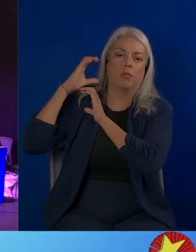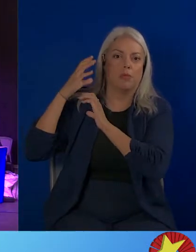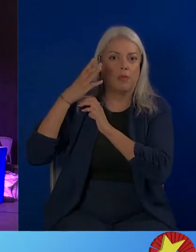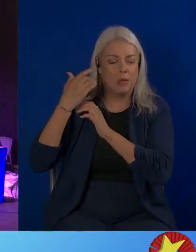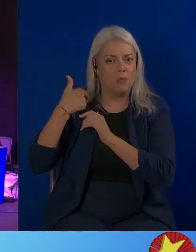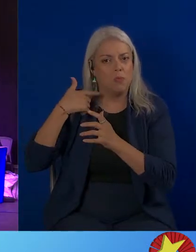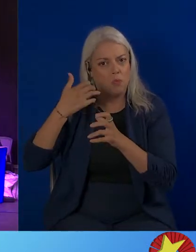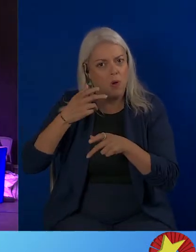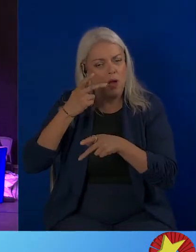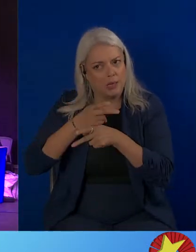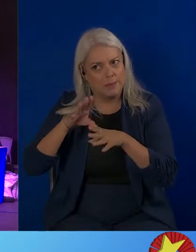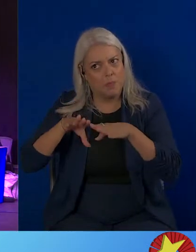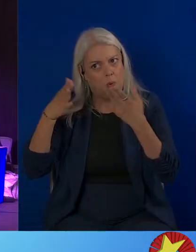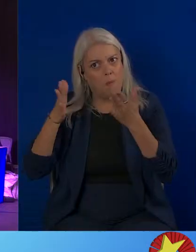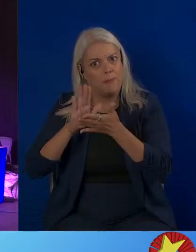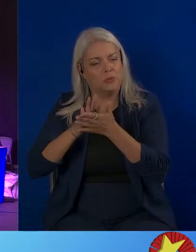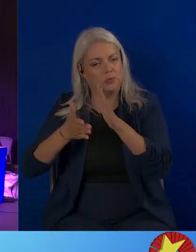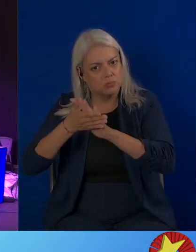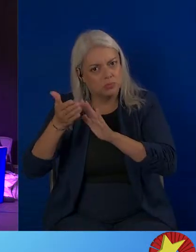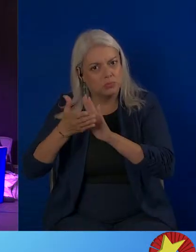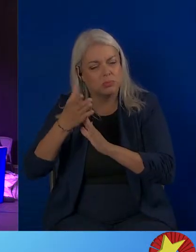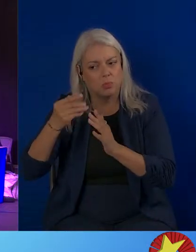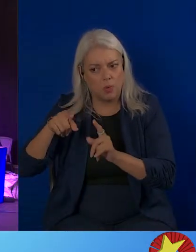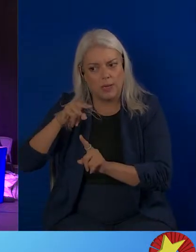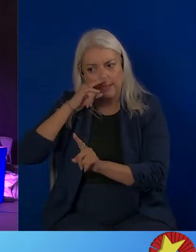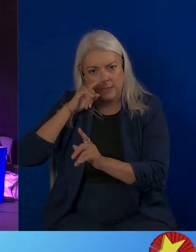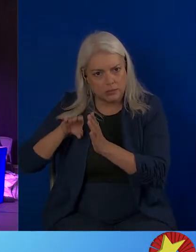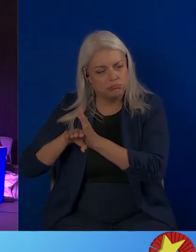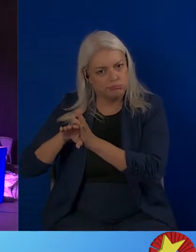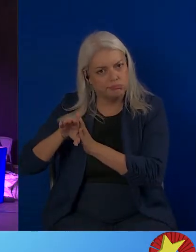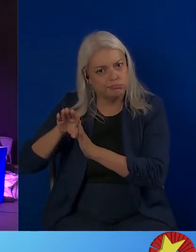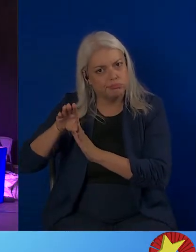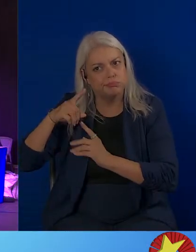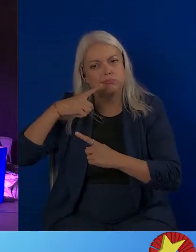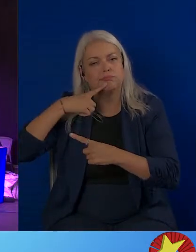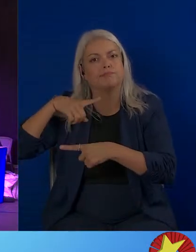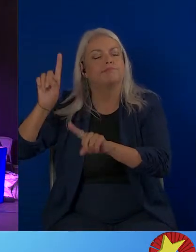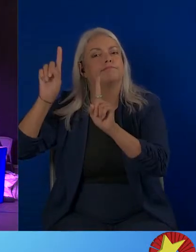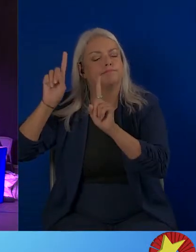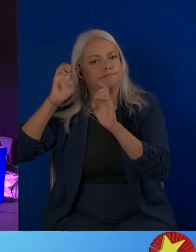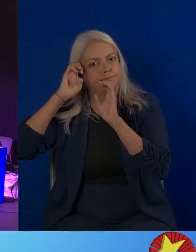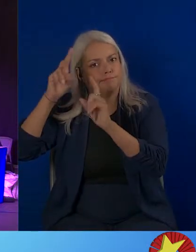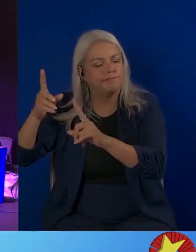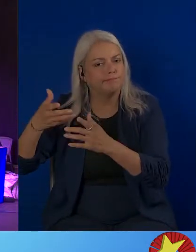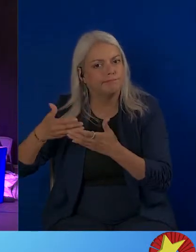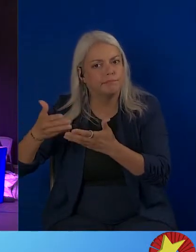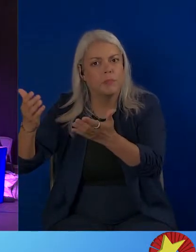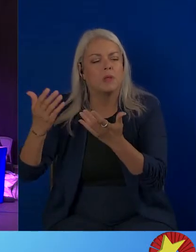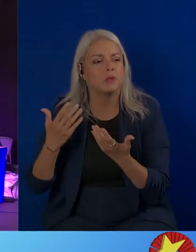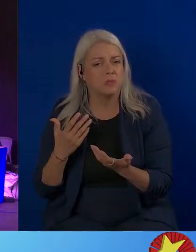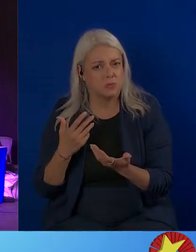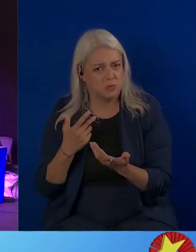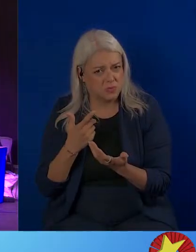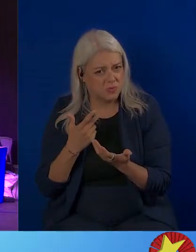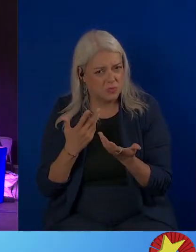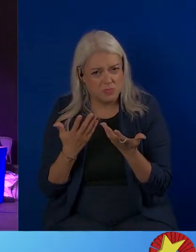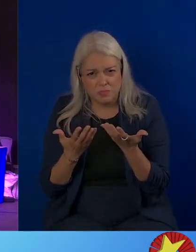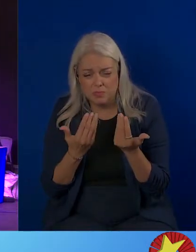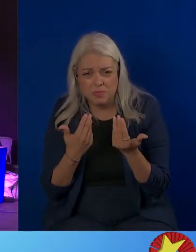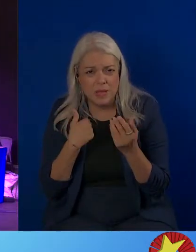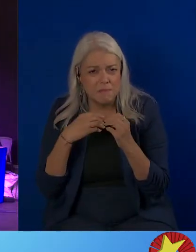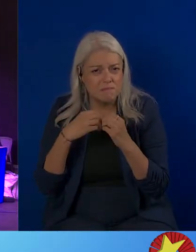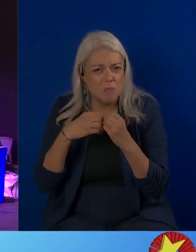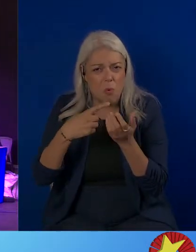keeping kids on the pathway toward a successful achievement? So do we have more to talk about in